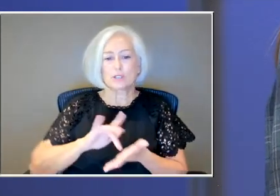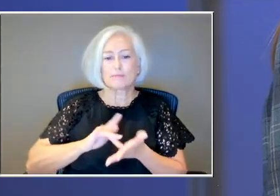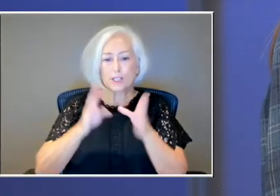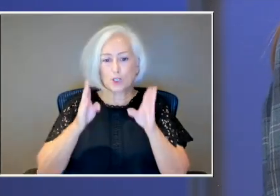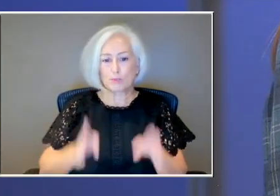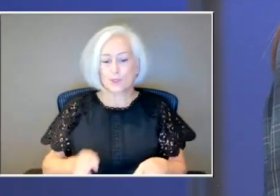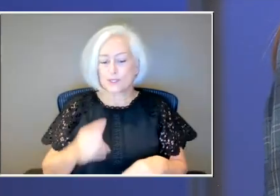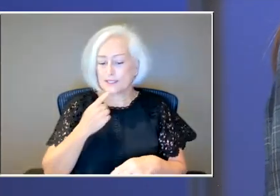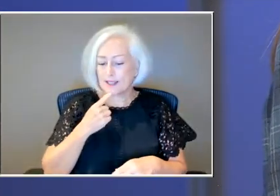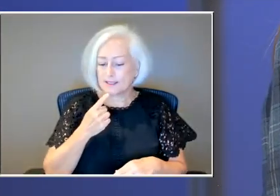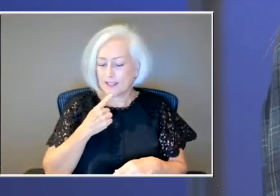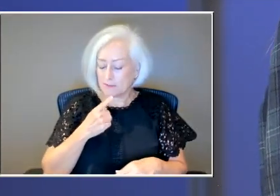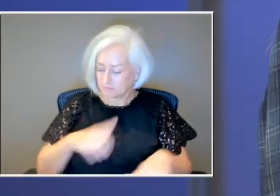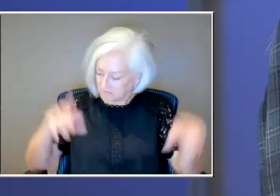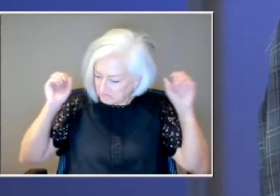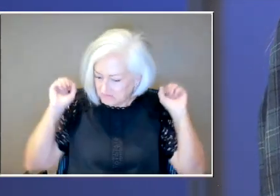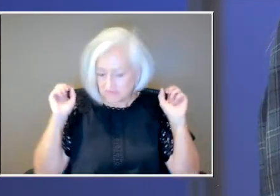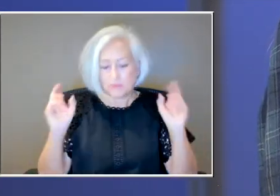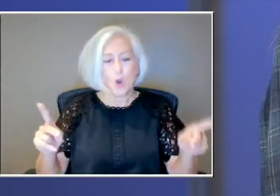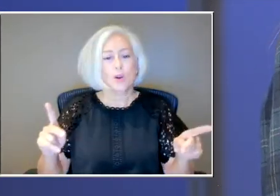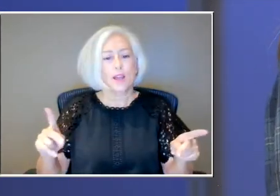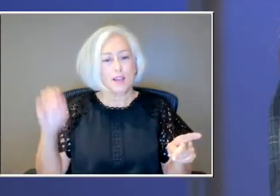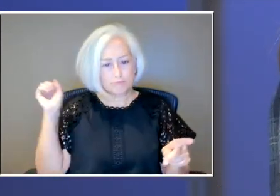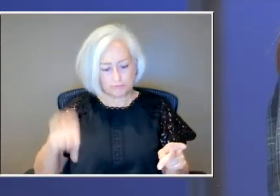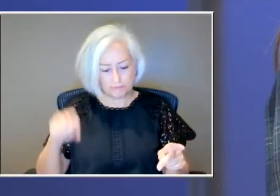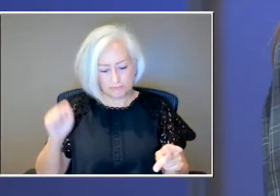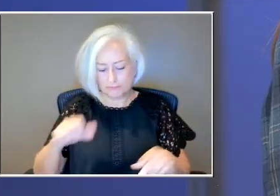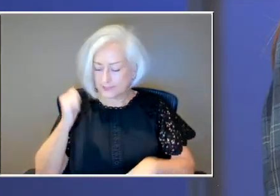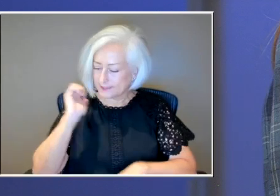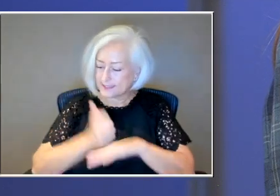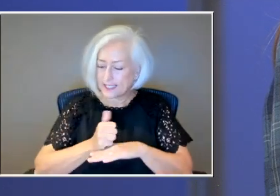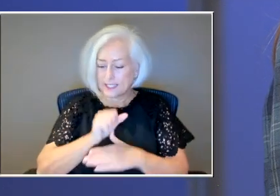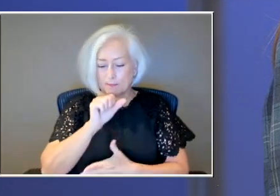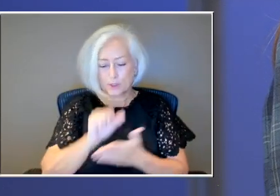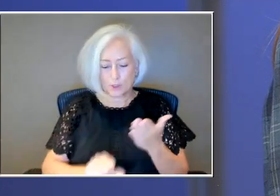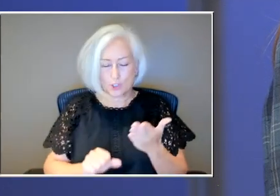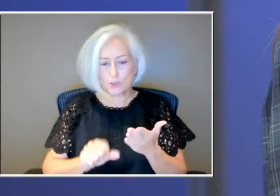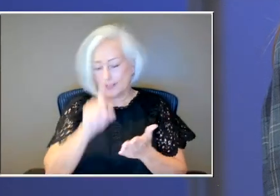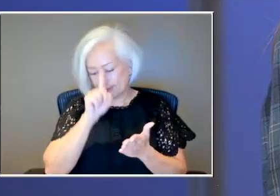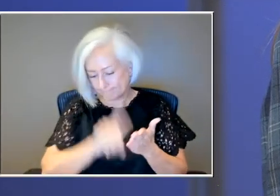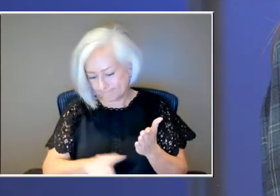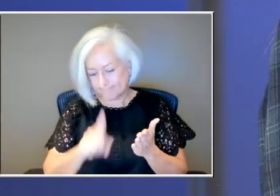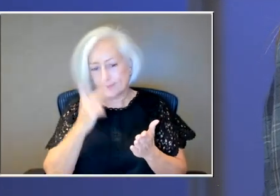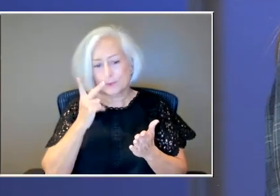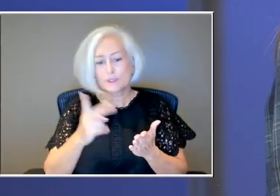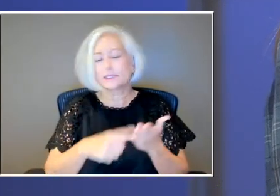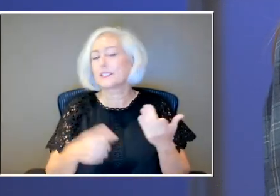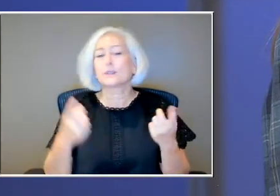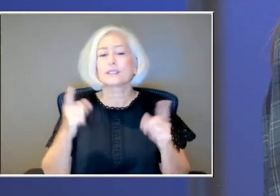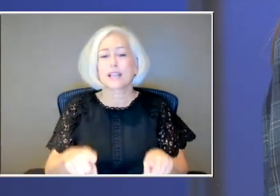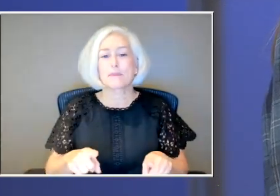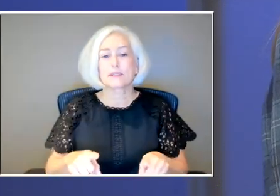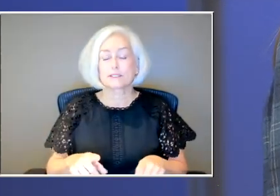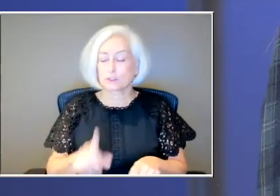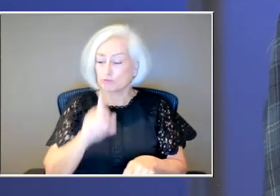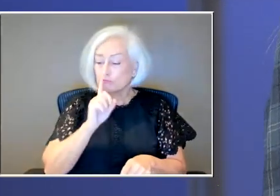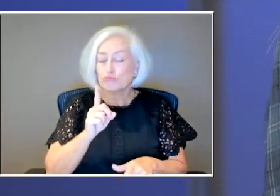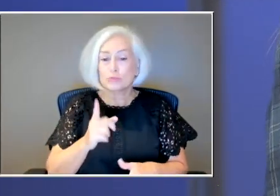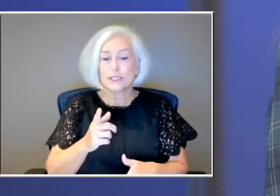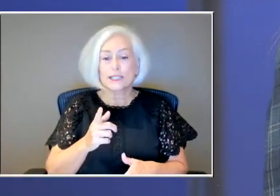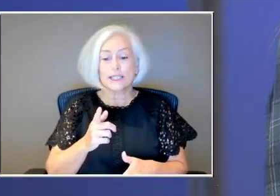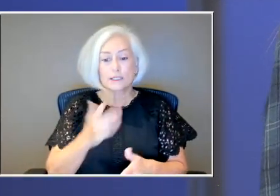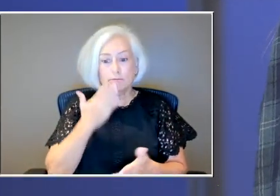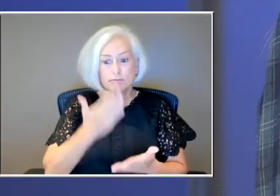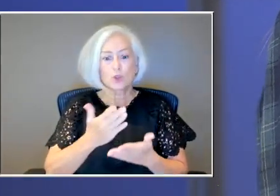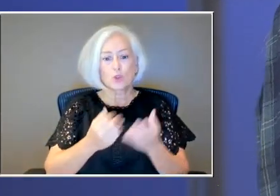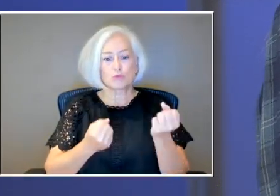let's look into this. Yes, let's schedule the surgery. And so I think just it is important to advocate for yourself, and like Dr.